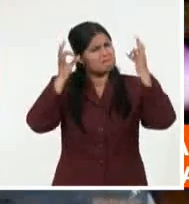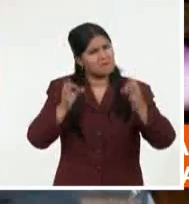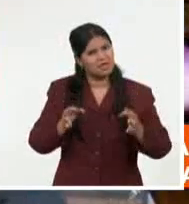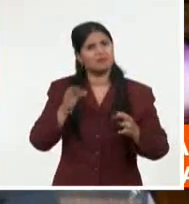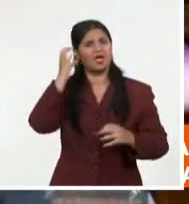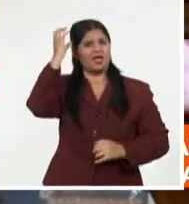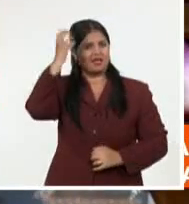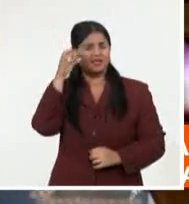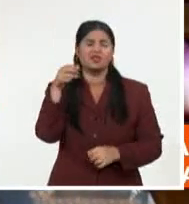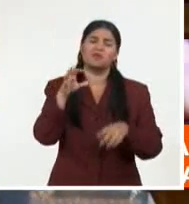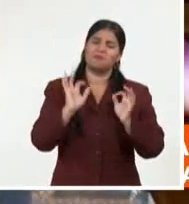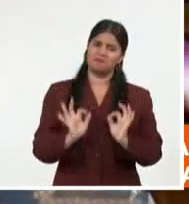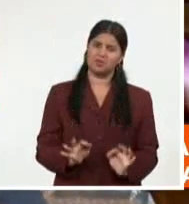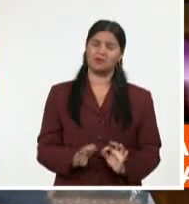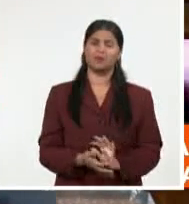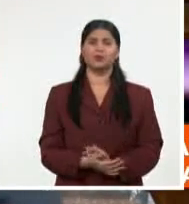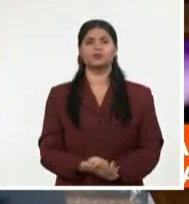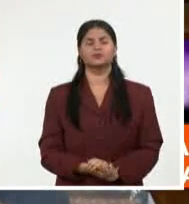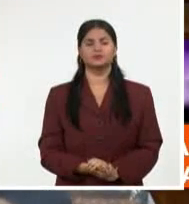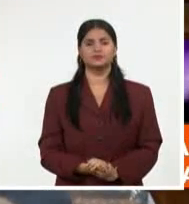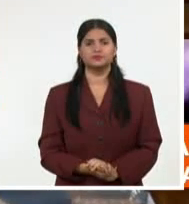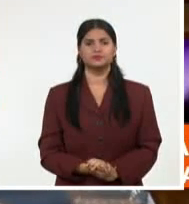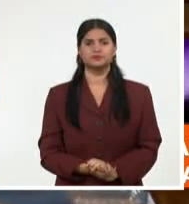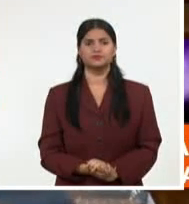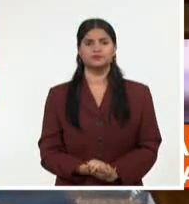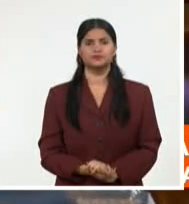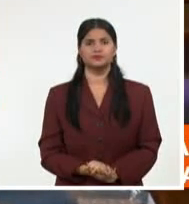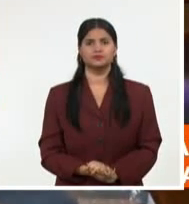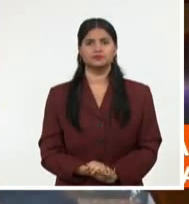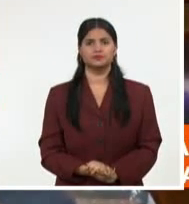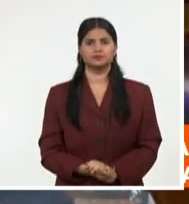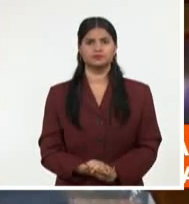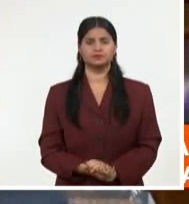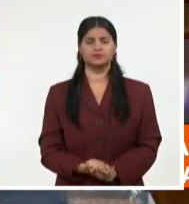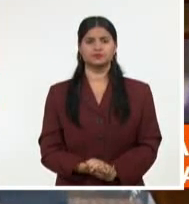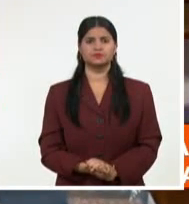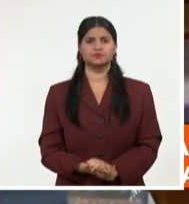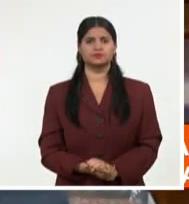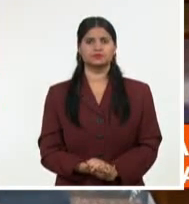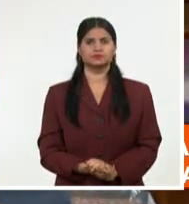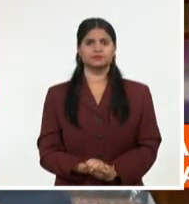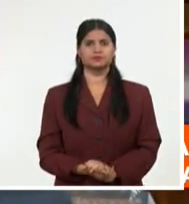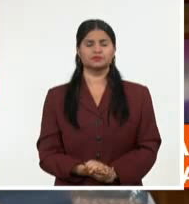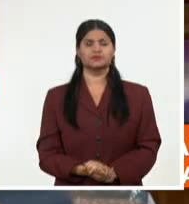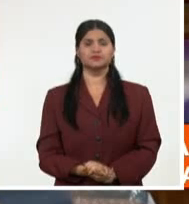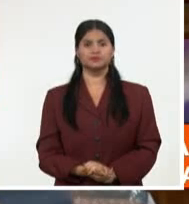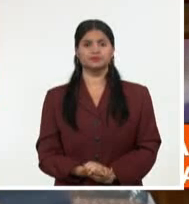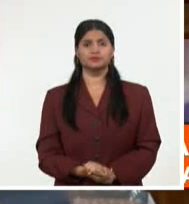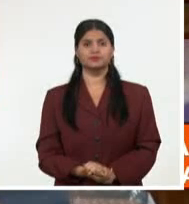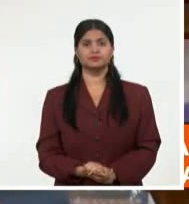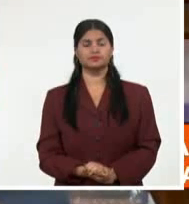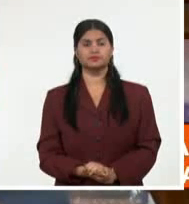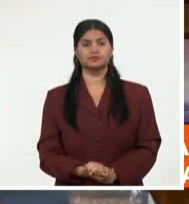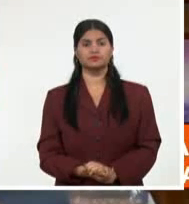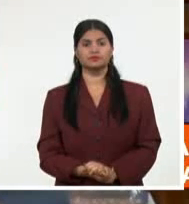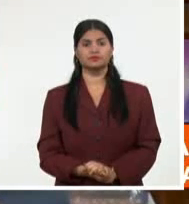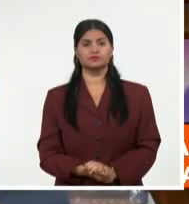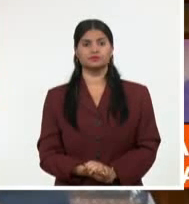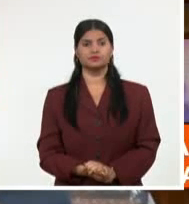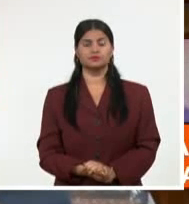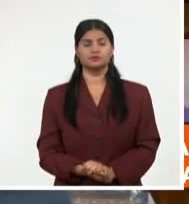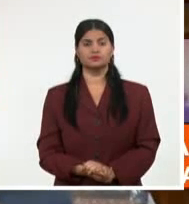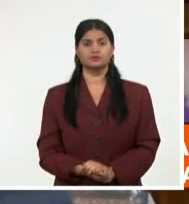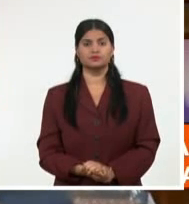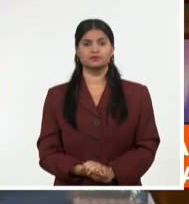intense emotions in St. Vincent and the Grenadines, in which we have received sincere displays of respect for